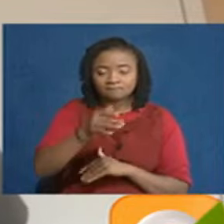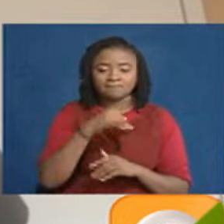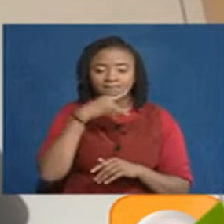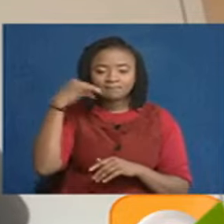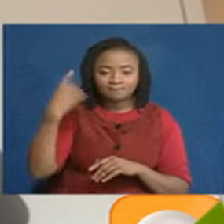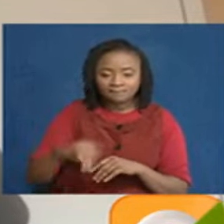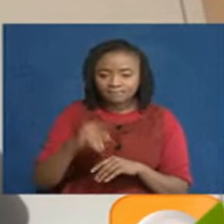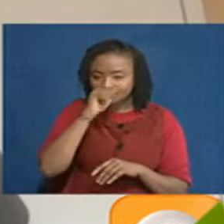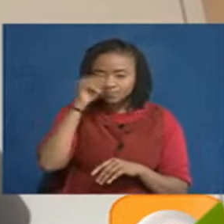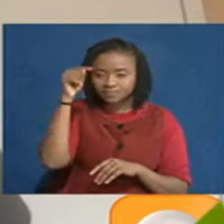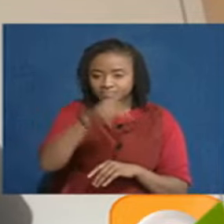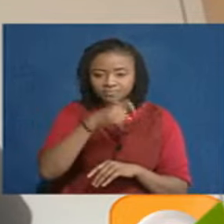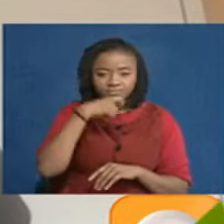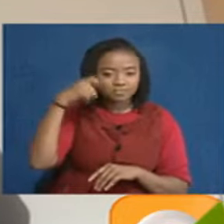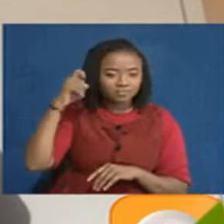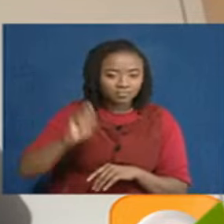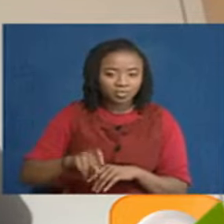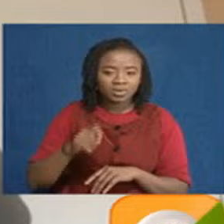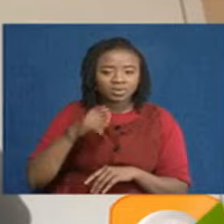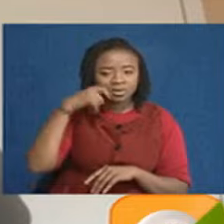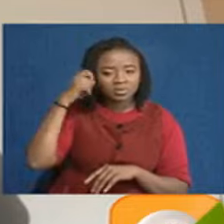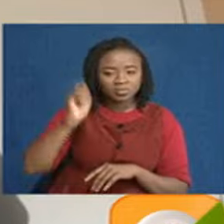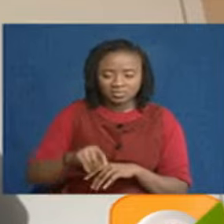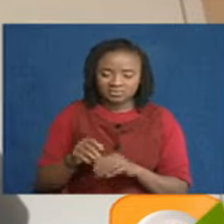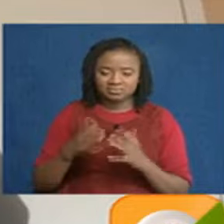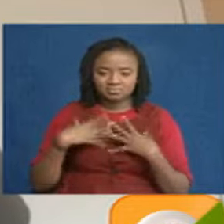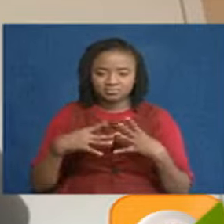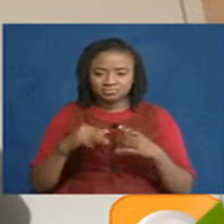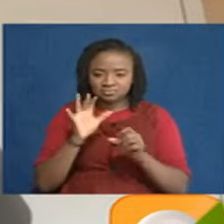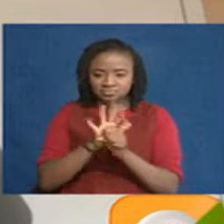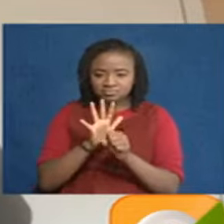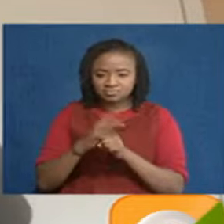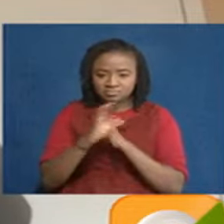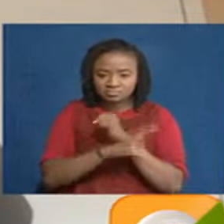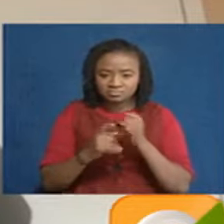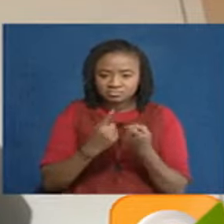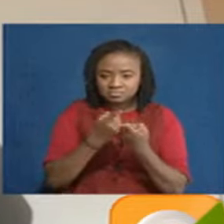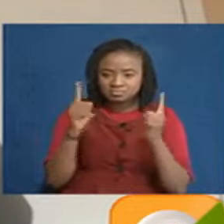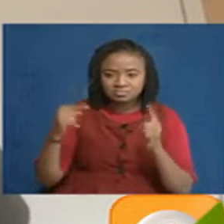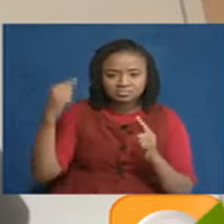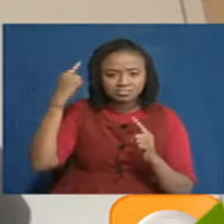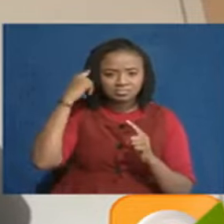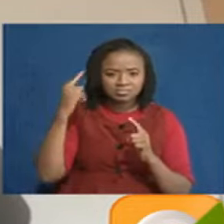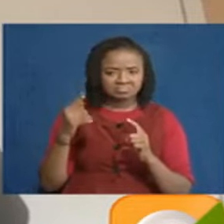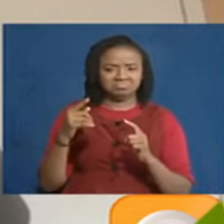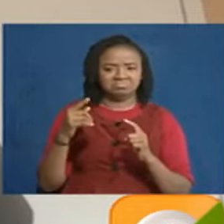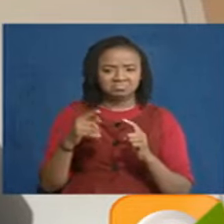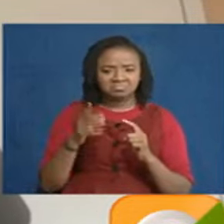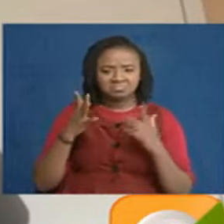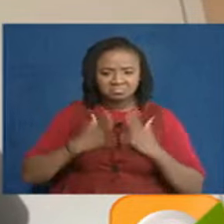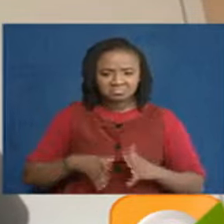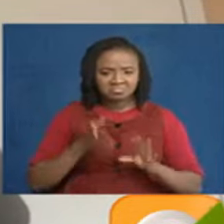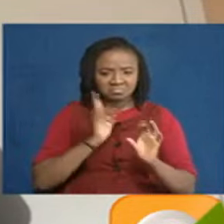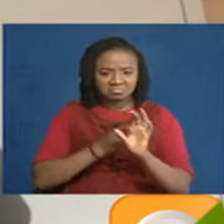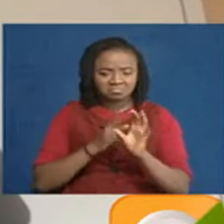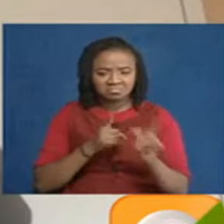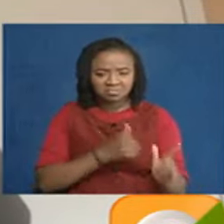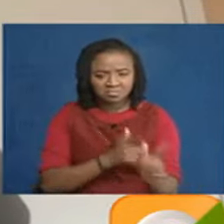Russia were taken with a lot of frustration by countries that thought a participant in a war should not